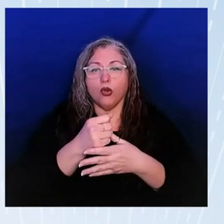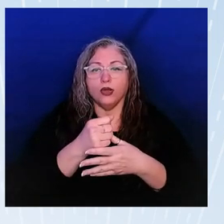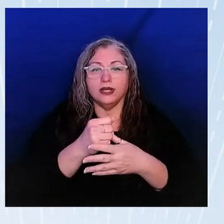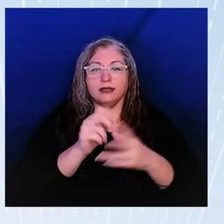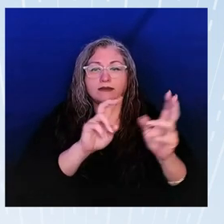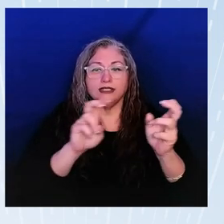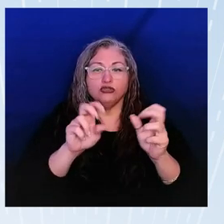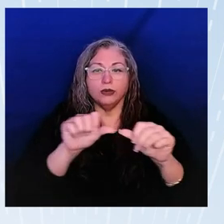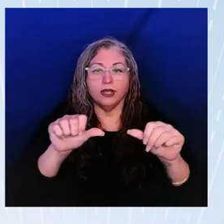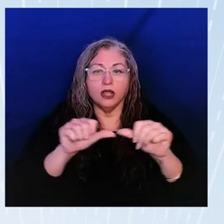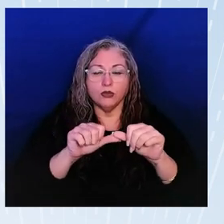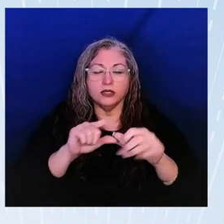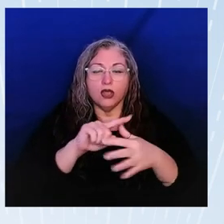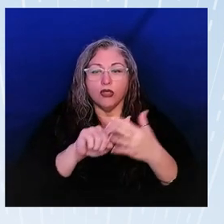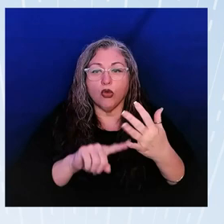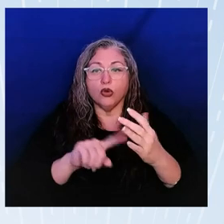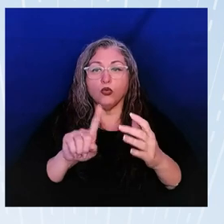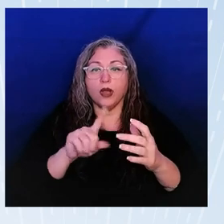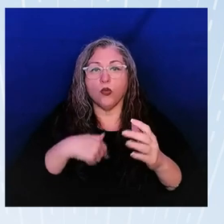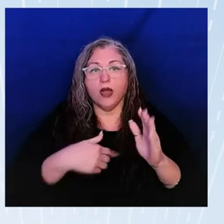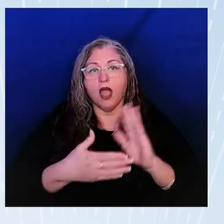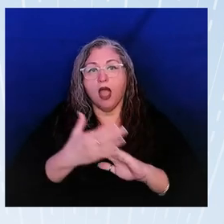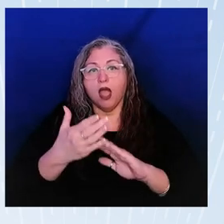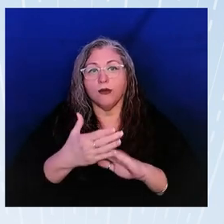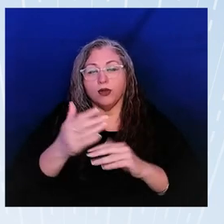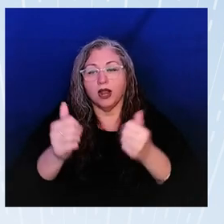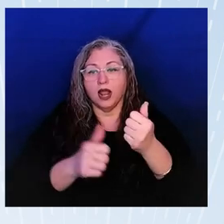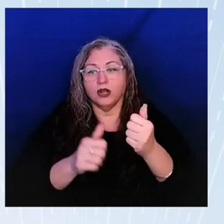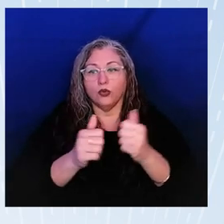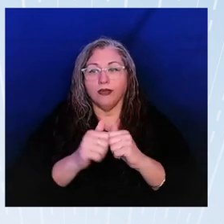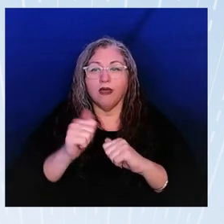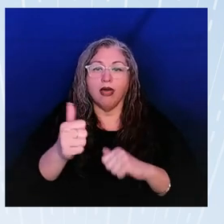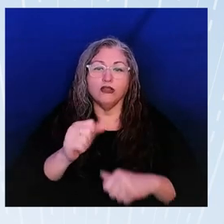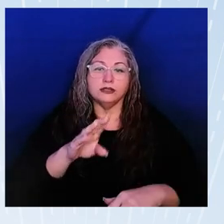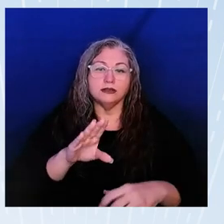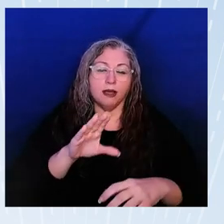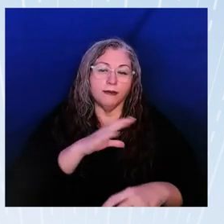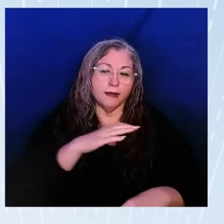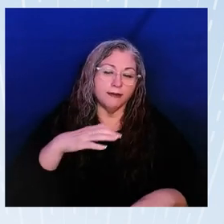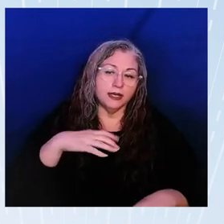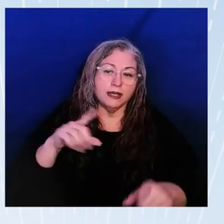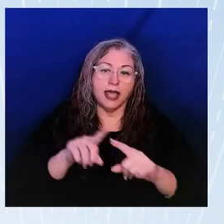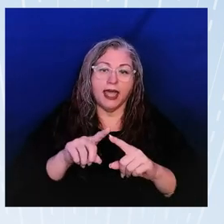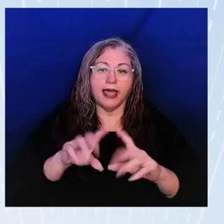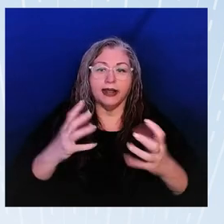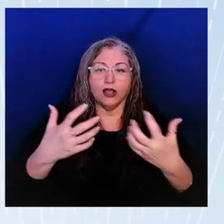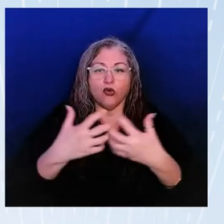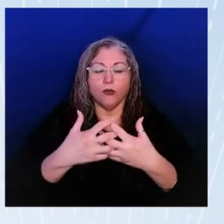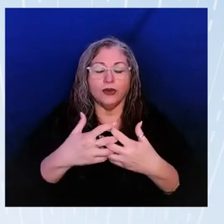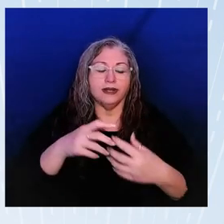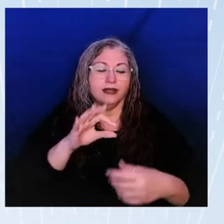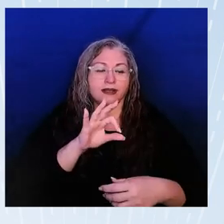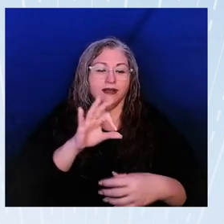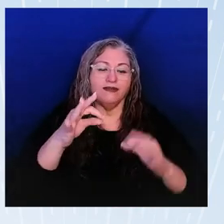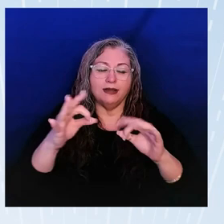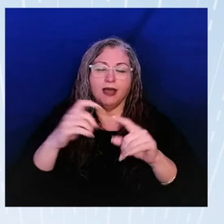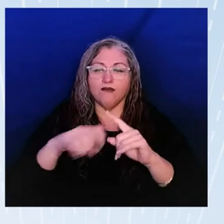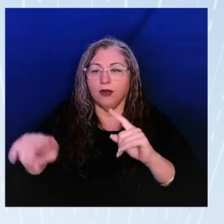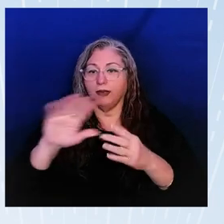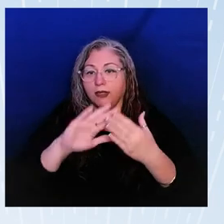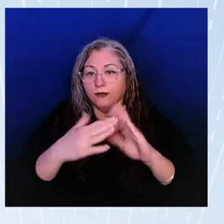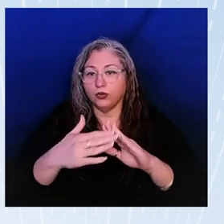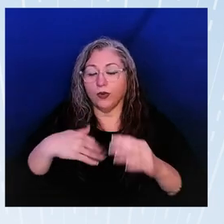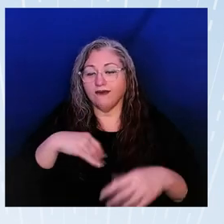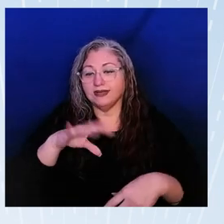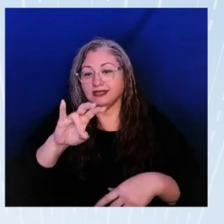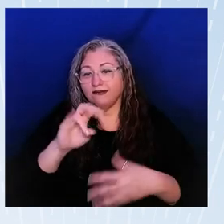these are the areas that we're operating under, working with other subcommittees, as well as incorporating feedback from the community. And we have seven